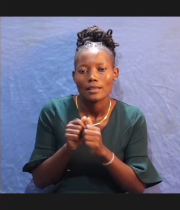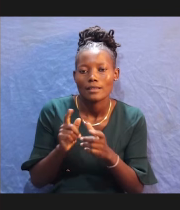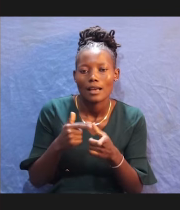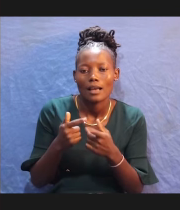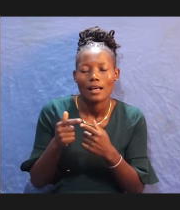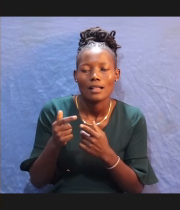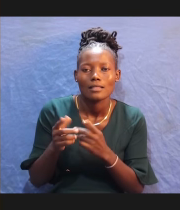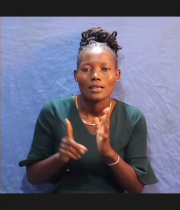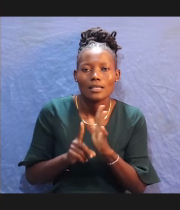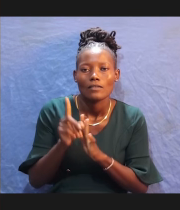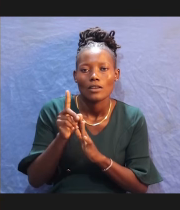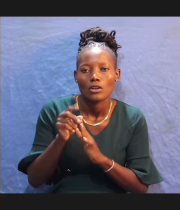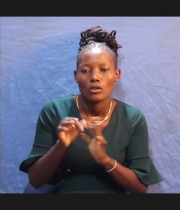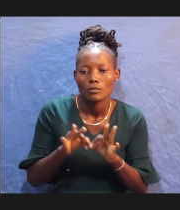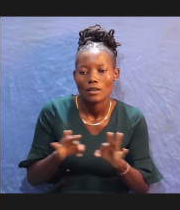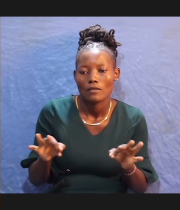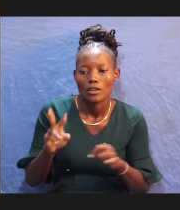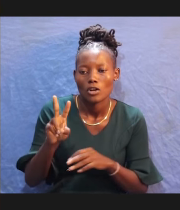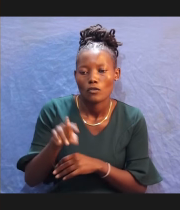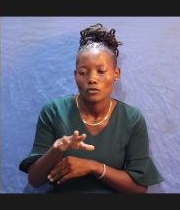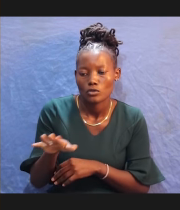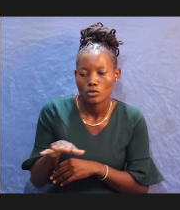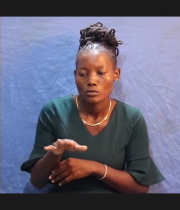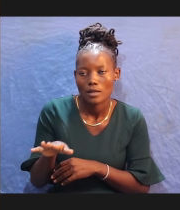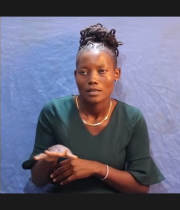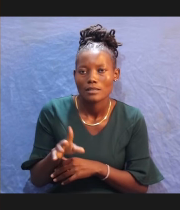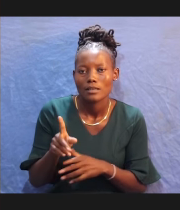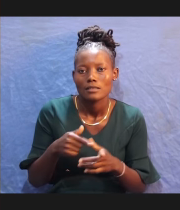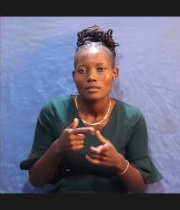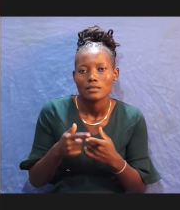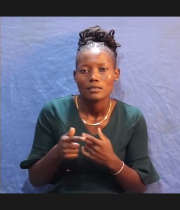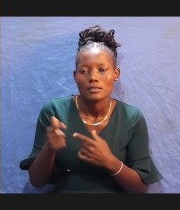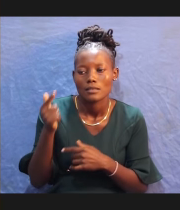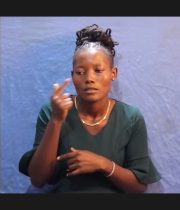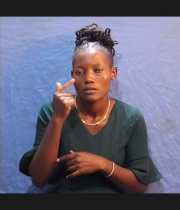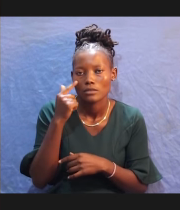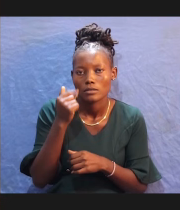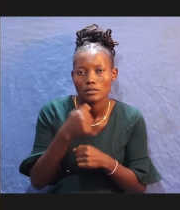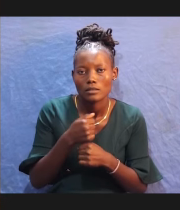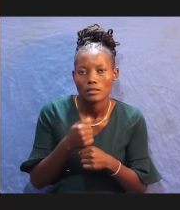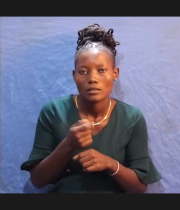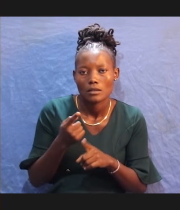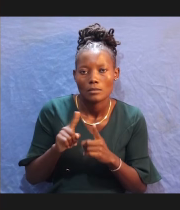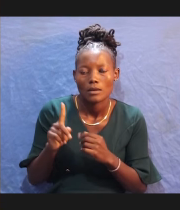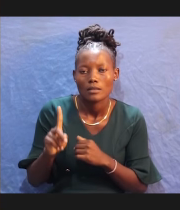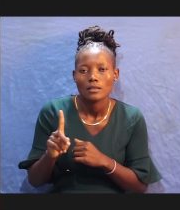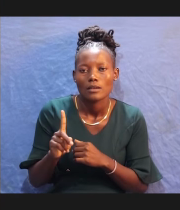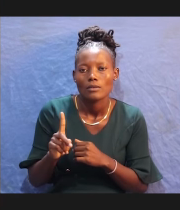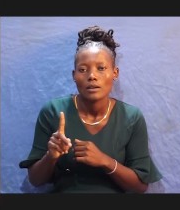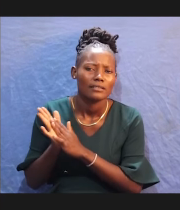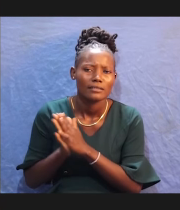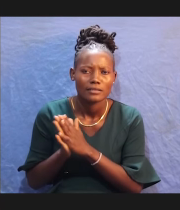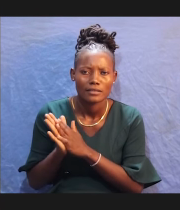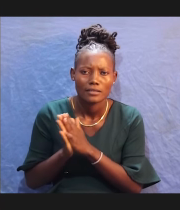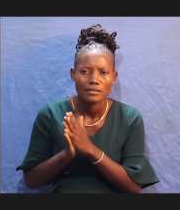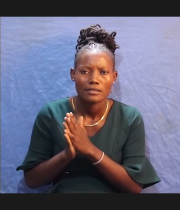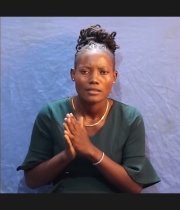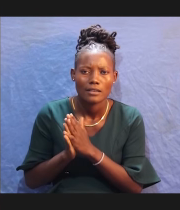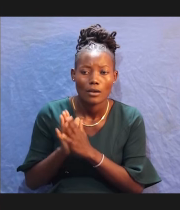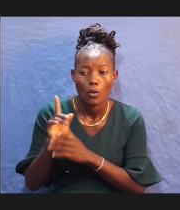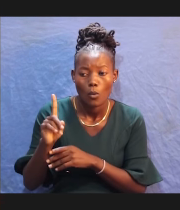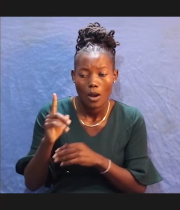develop the field on 2 spaces, and they're doing the same exercise, but the ones that are 10-year-olds are on this side and the 15-year-olds are on